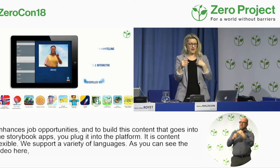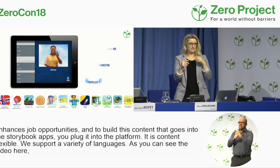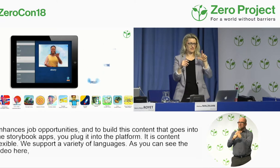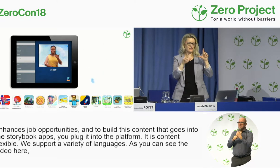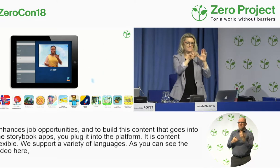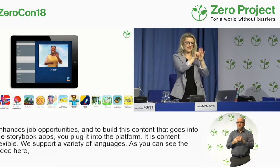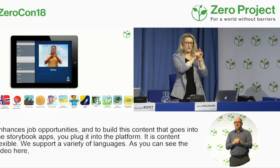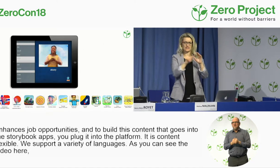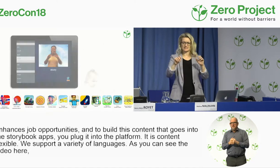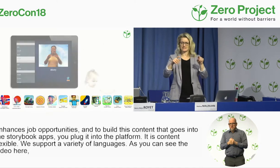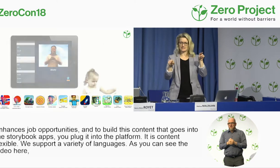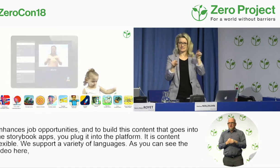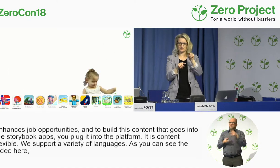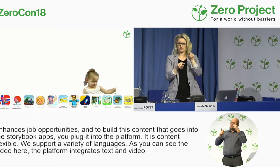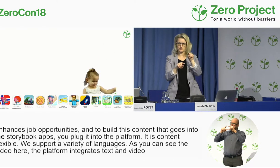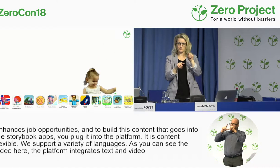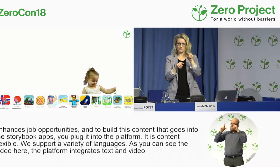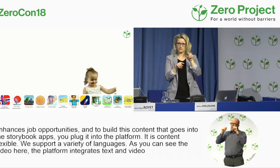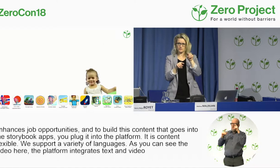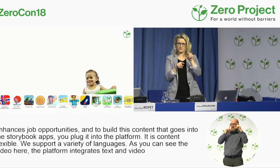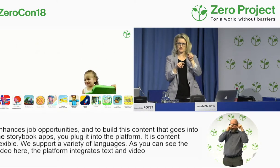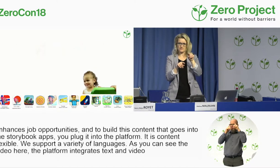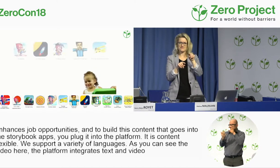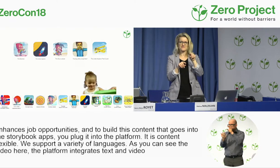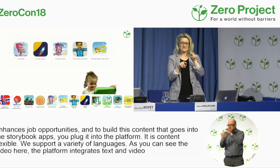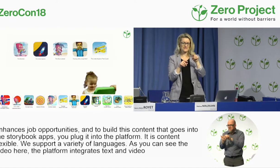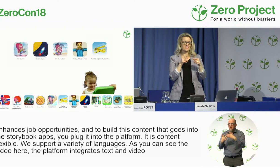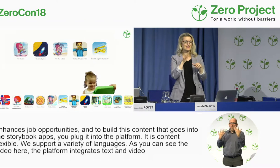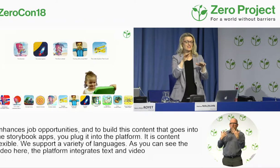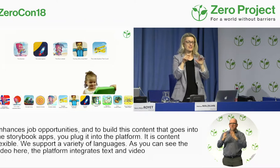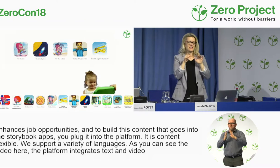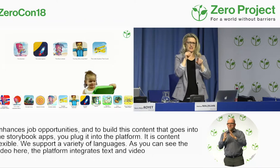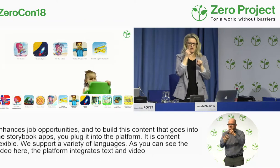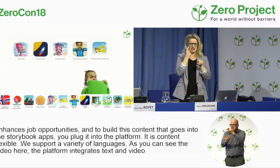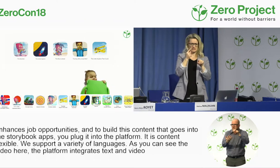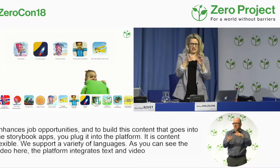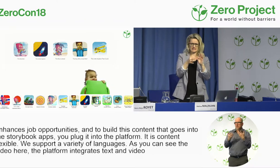here, the platform integrates text and video.